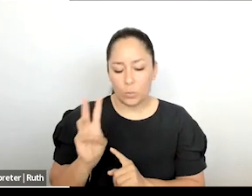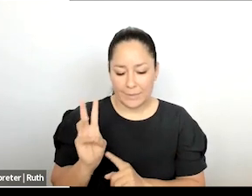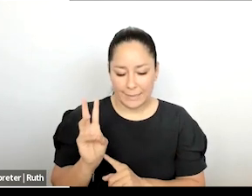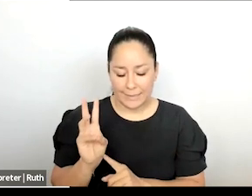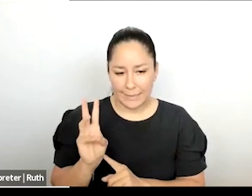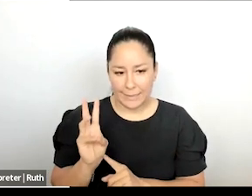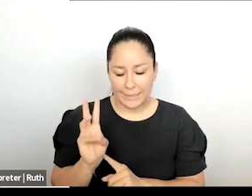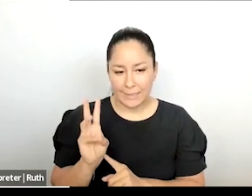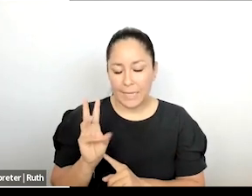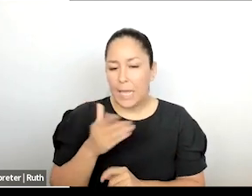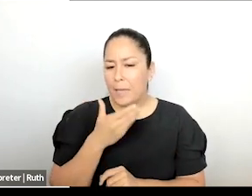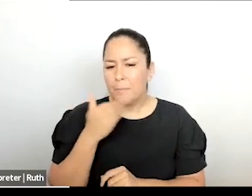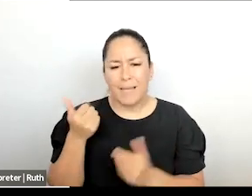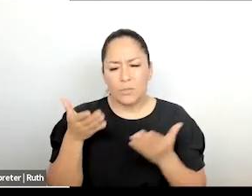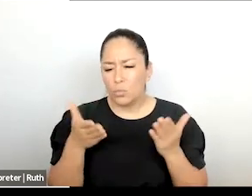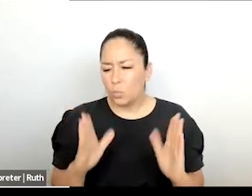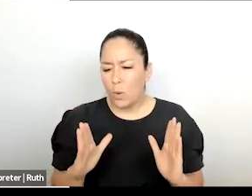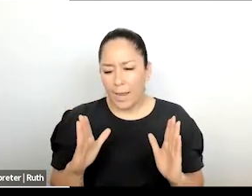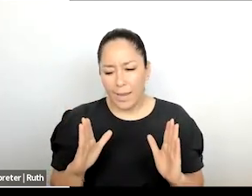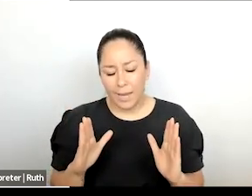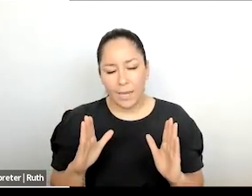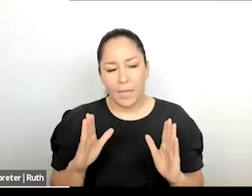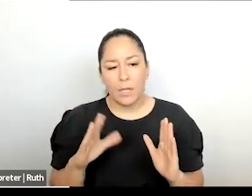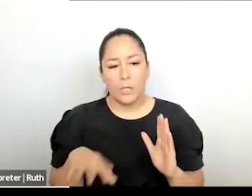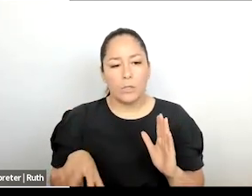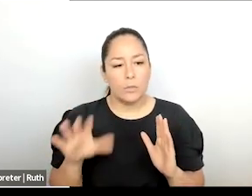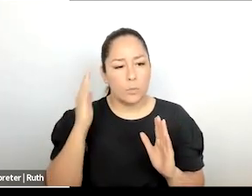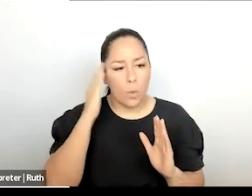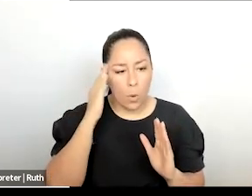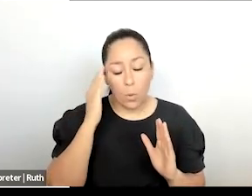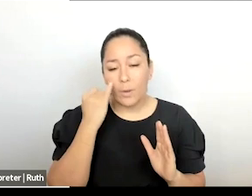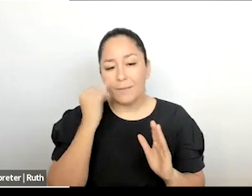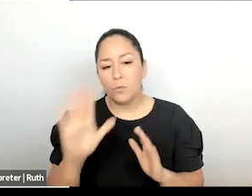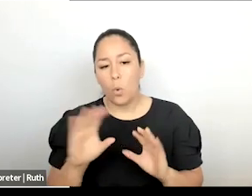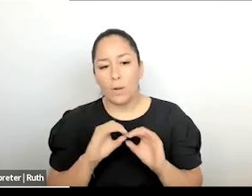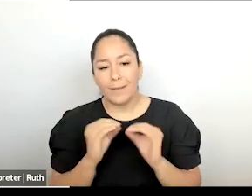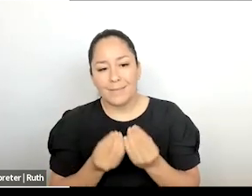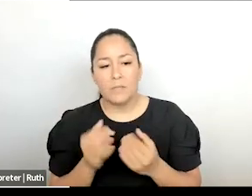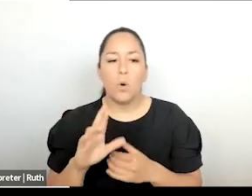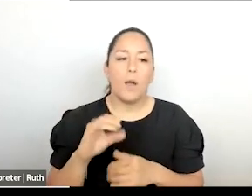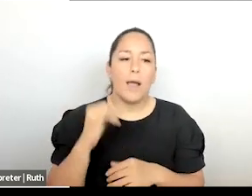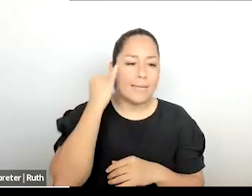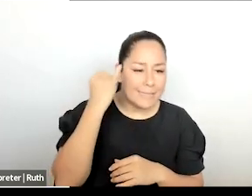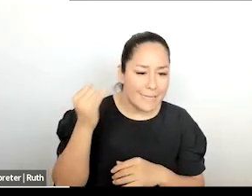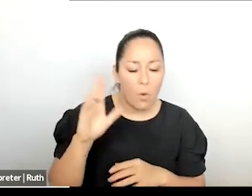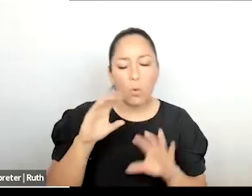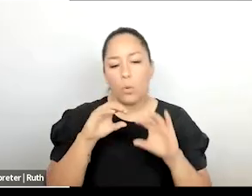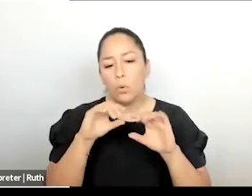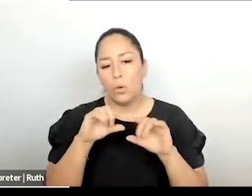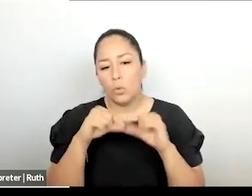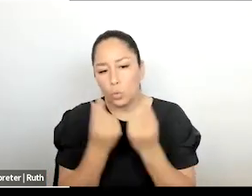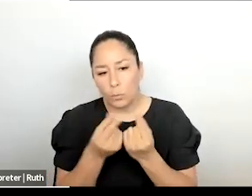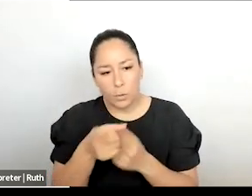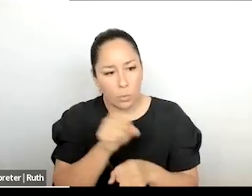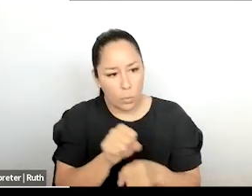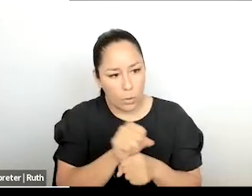2026. The best way to find out about whether your organization or the idea or the group that you